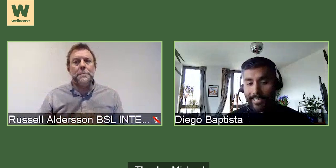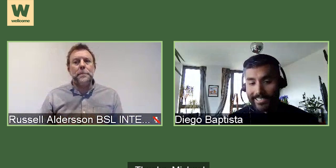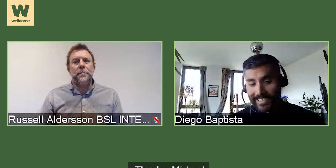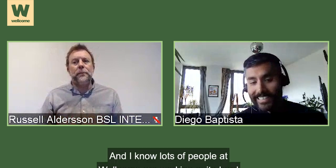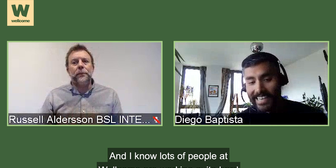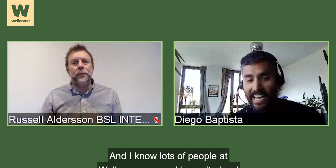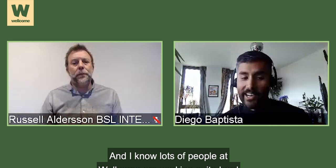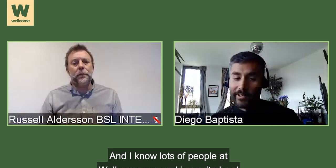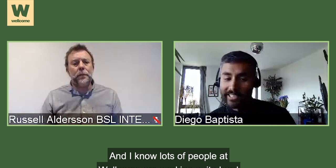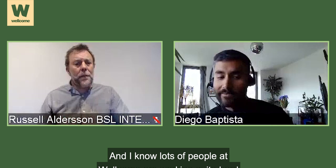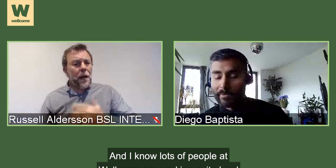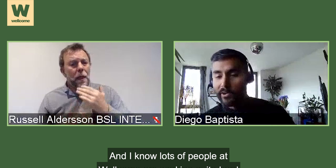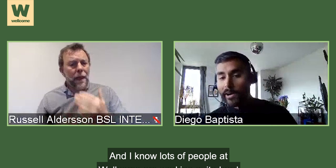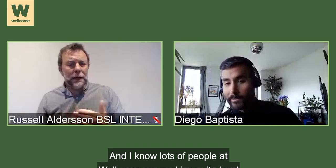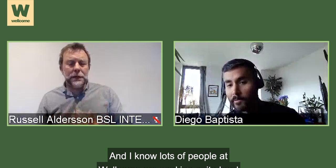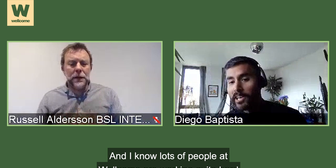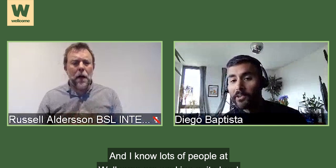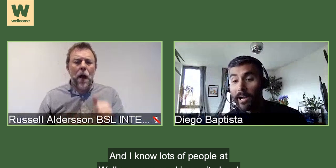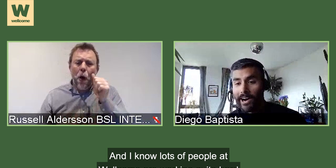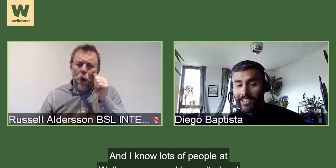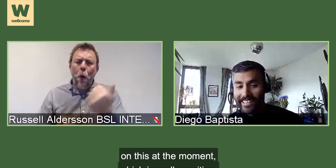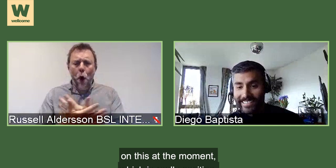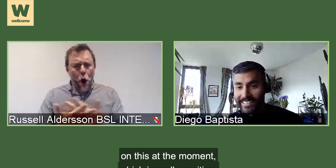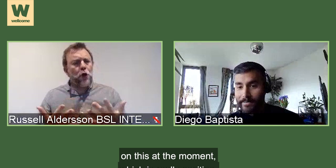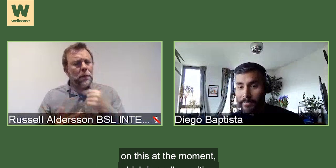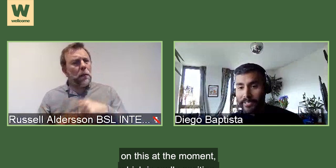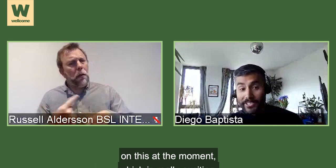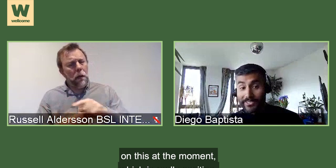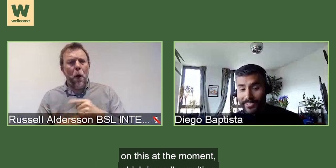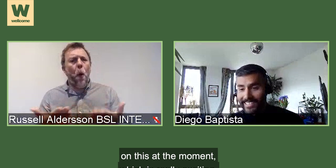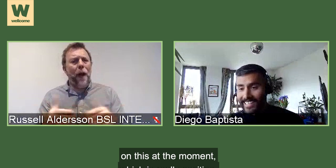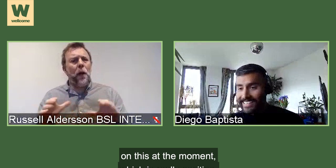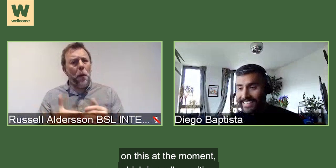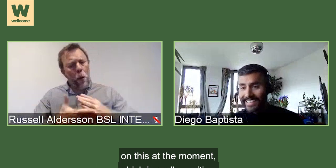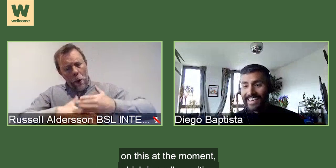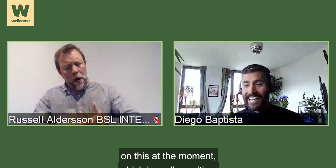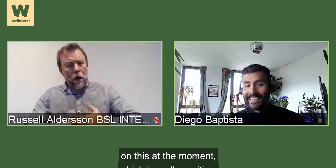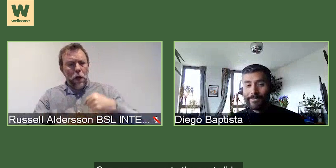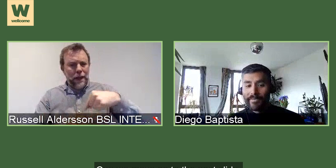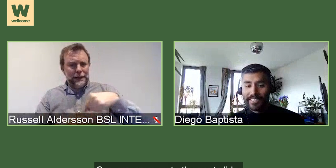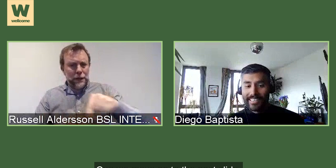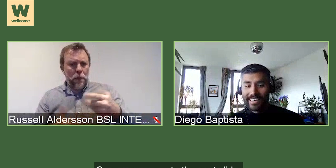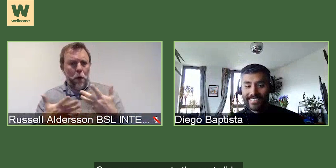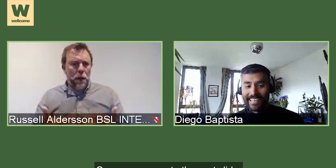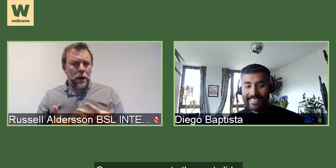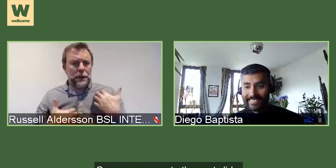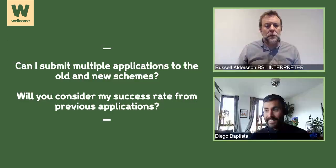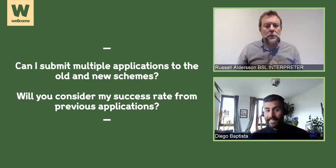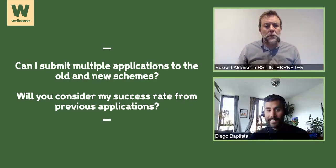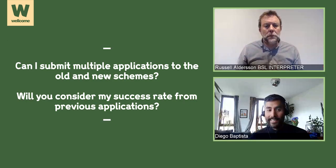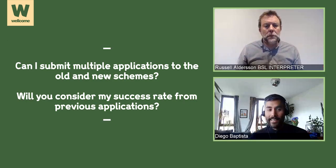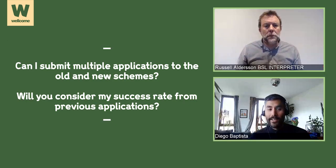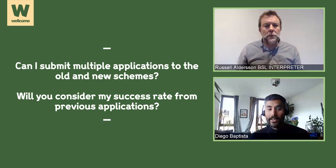Thanks, Michael. And I know lots of people at Wellcome are working quite hard on this at the moment, which is really exciting. Can we move on to the next slide?